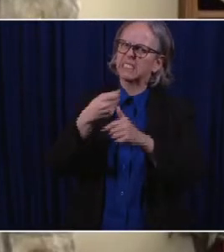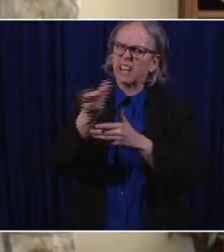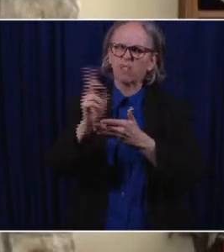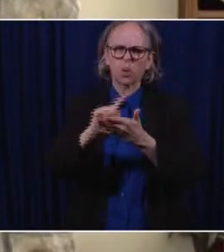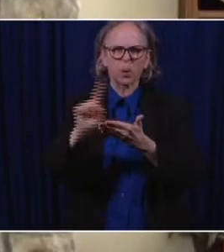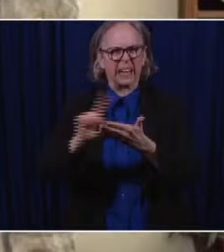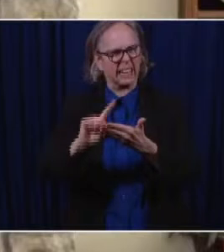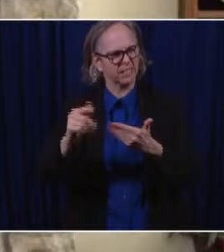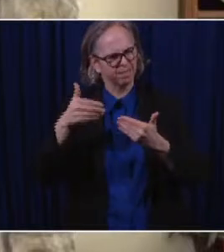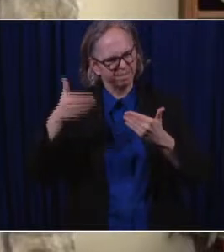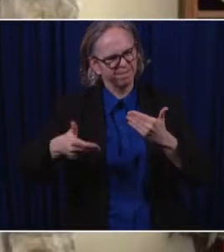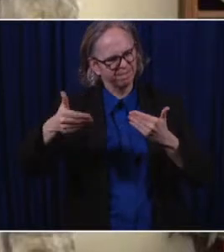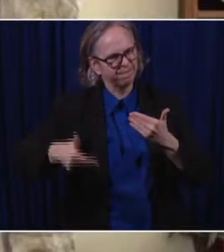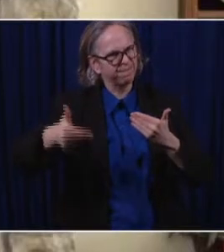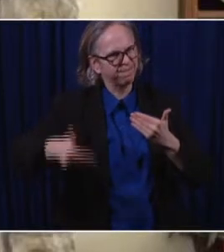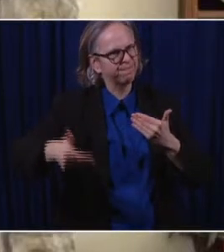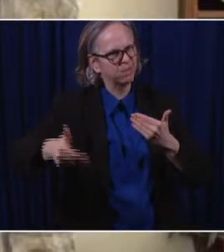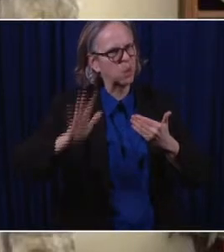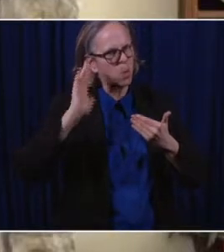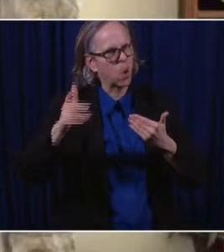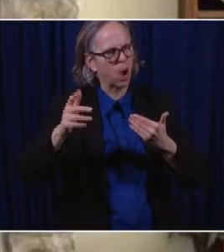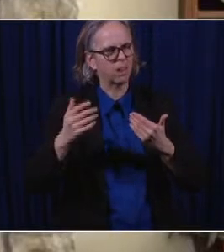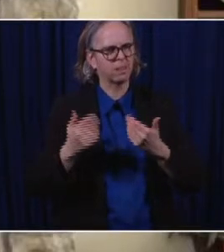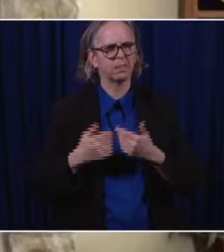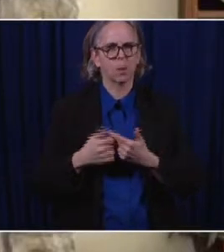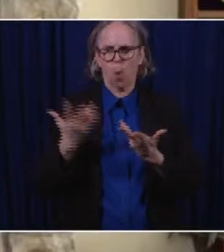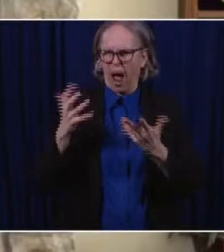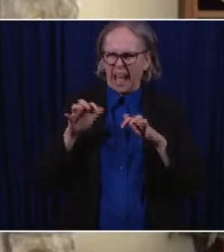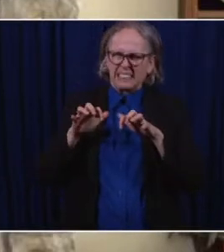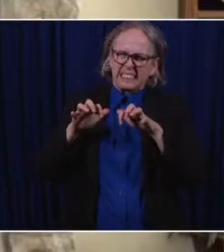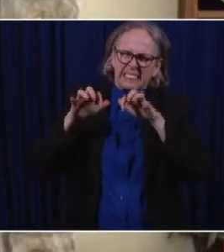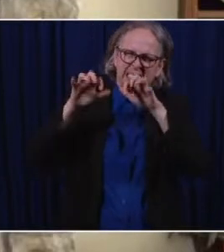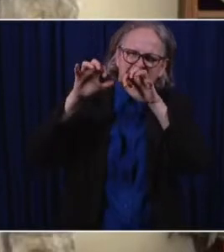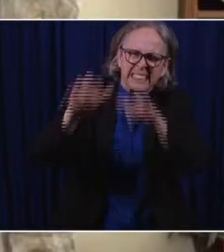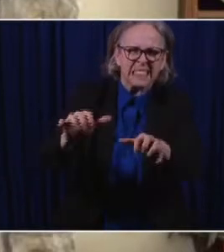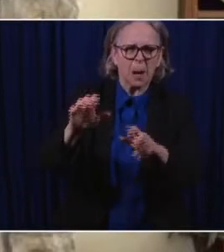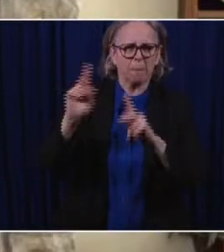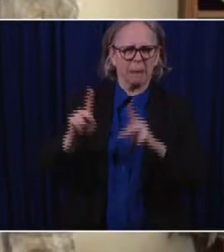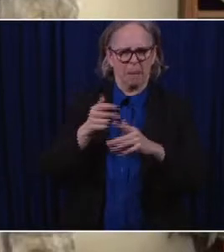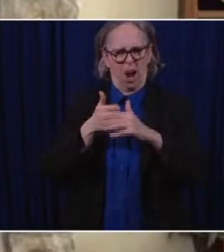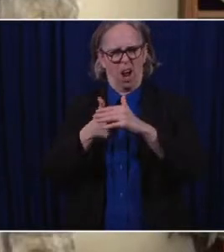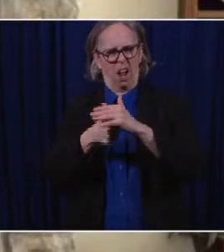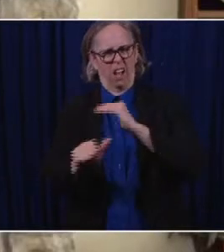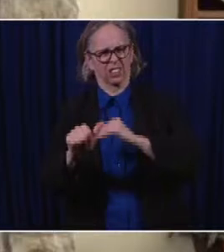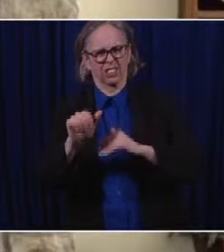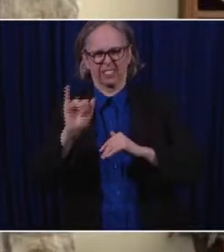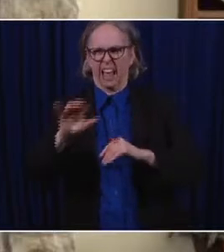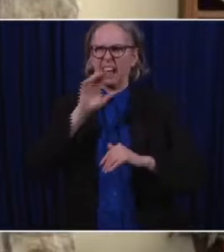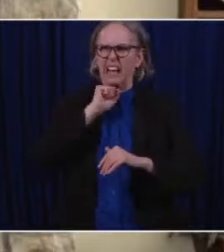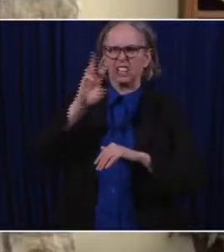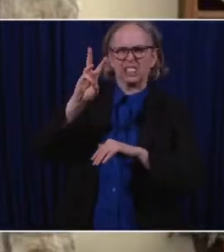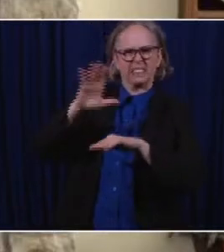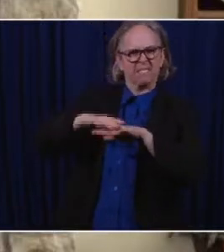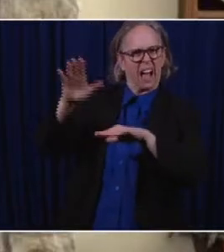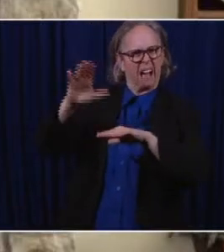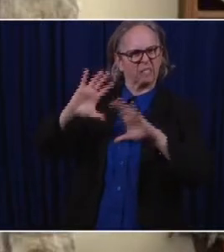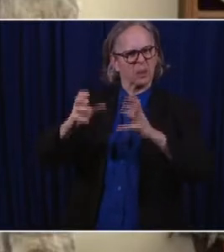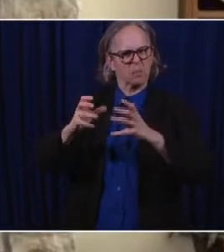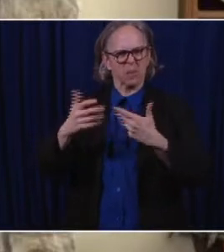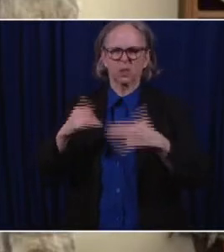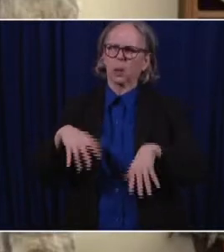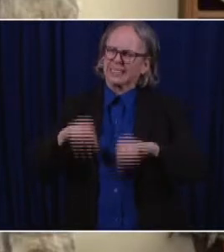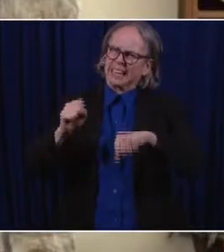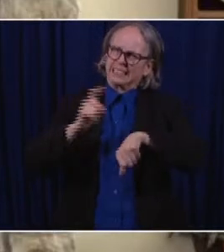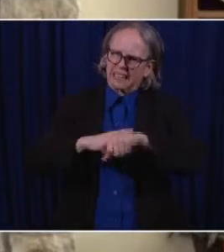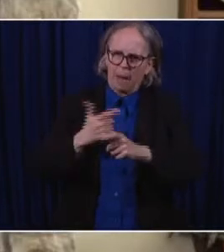to take a while for that group from 65 years of age and older, for that group to be able to get